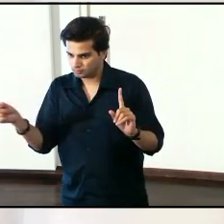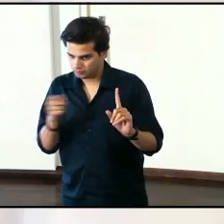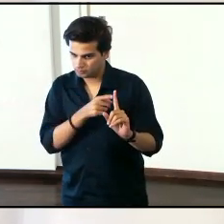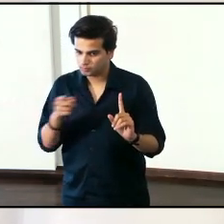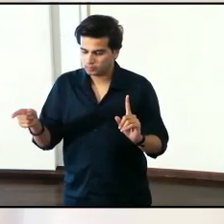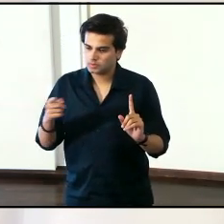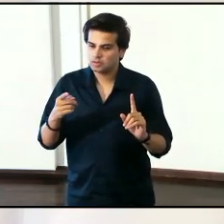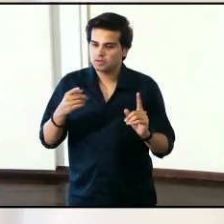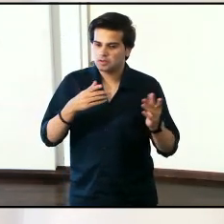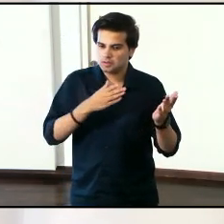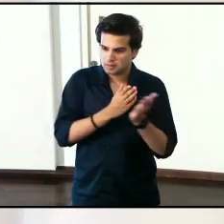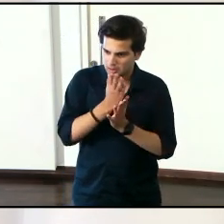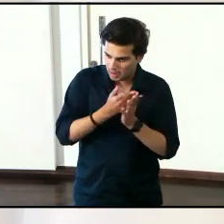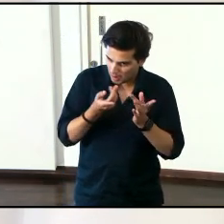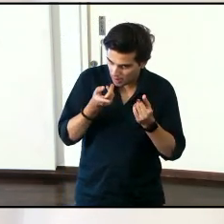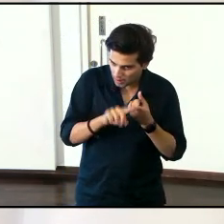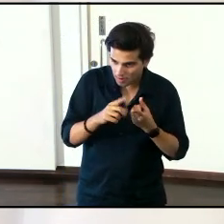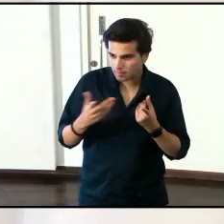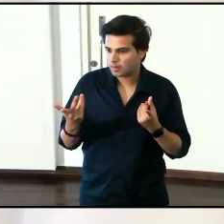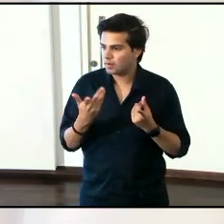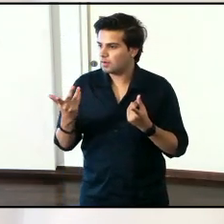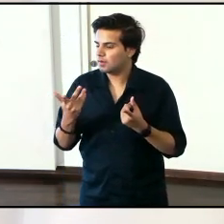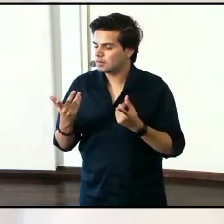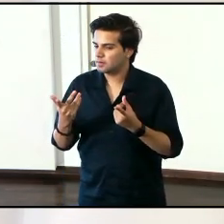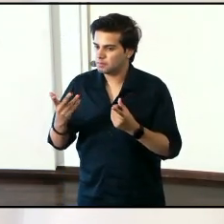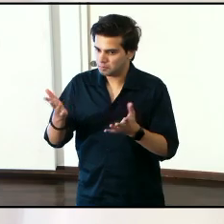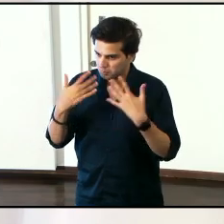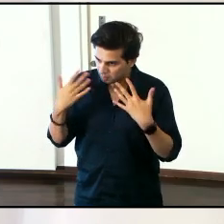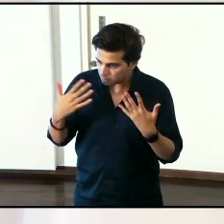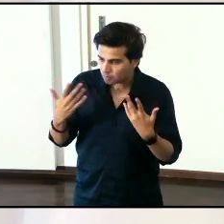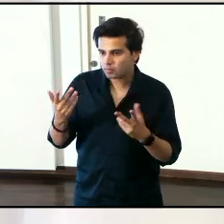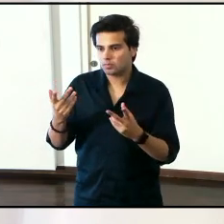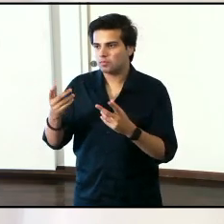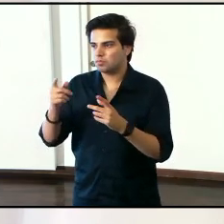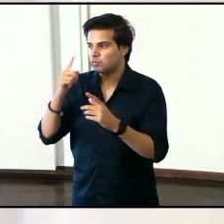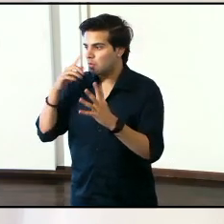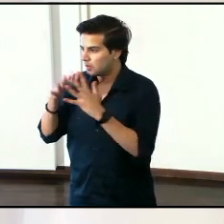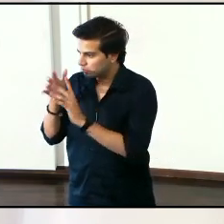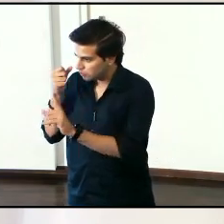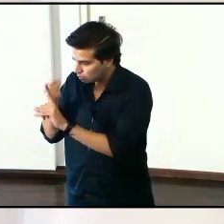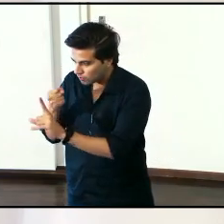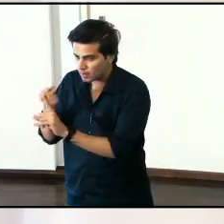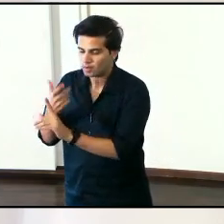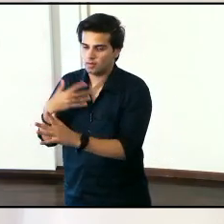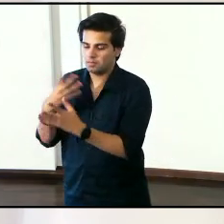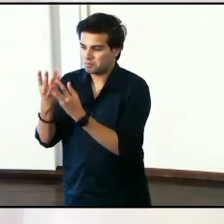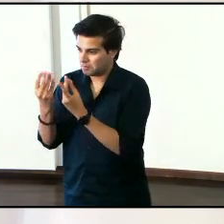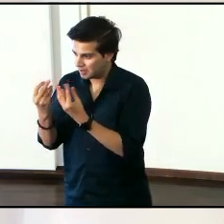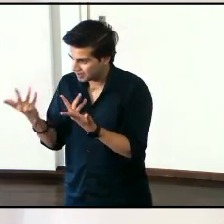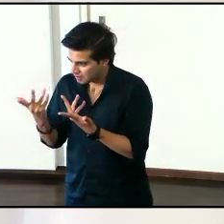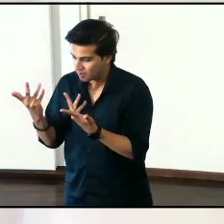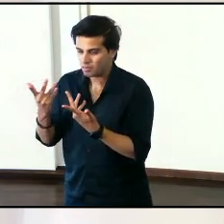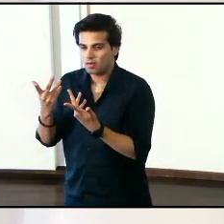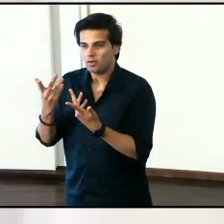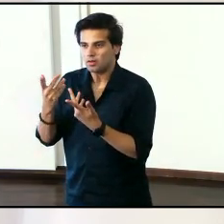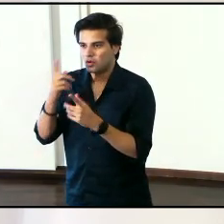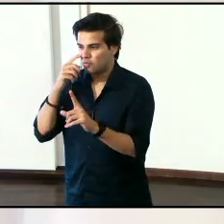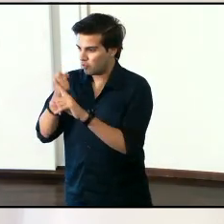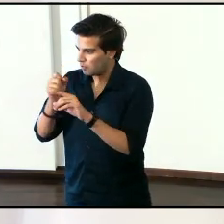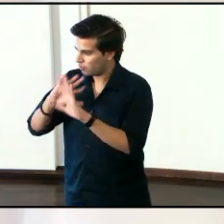of factors, including the vibrancy and militancy of the women's movement, the number of protests,